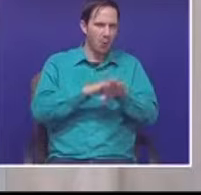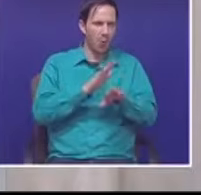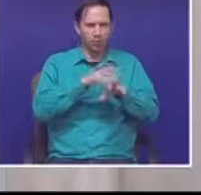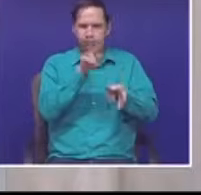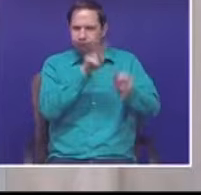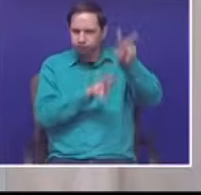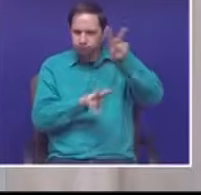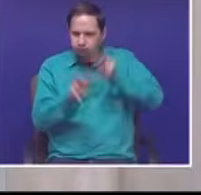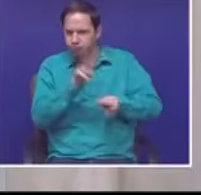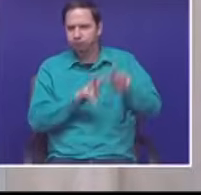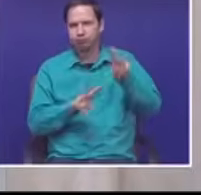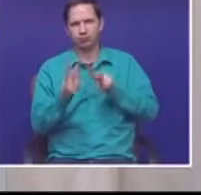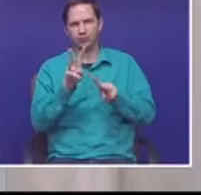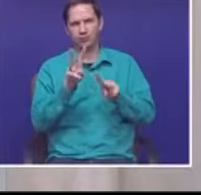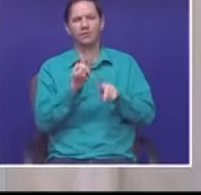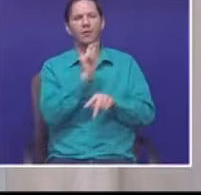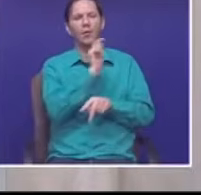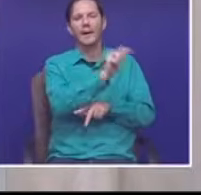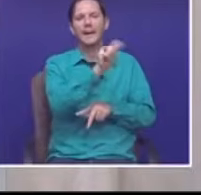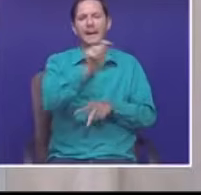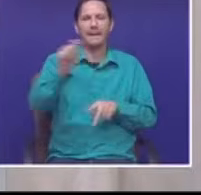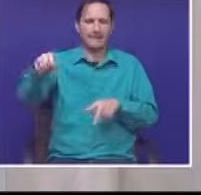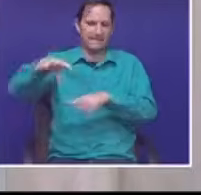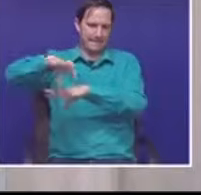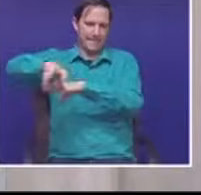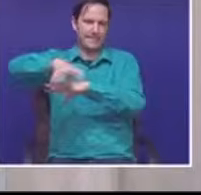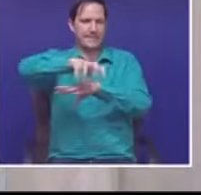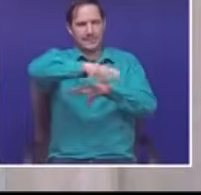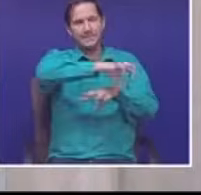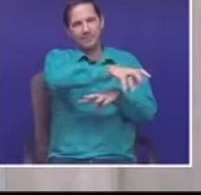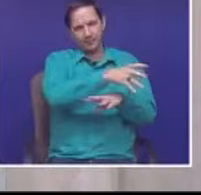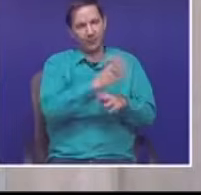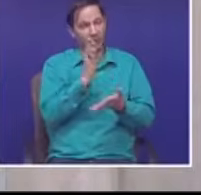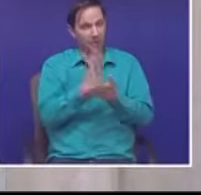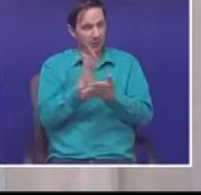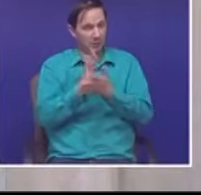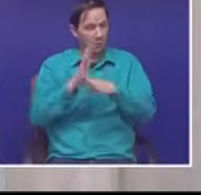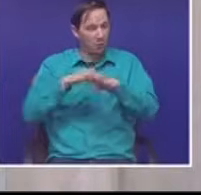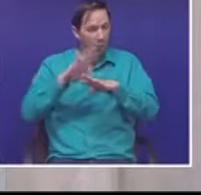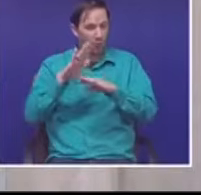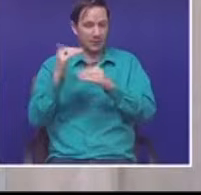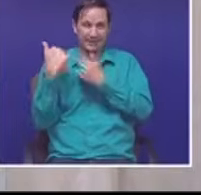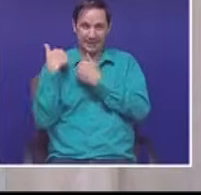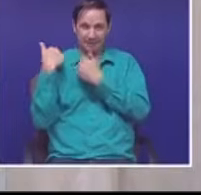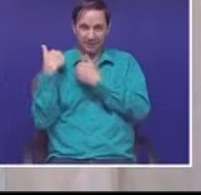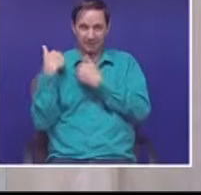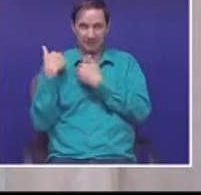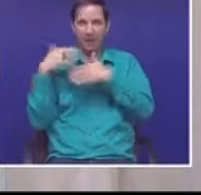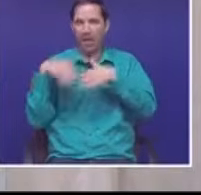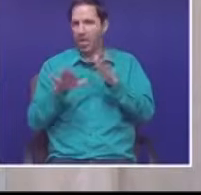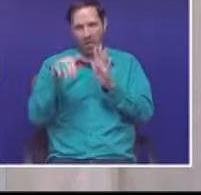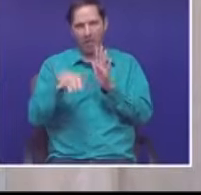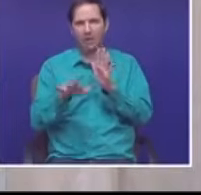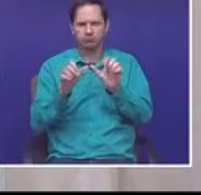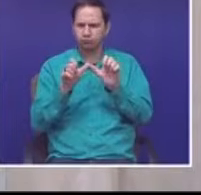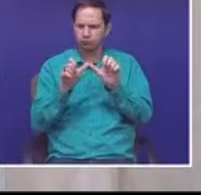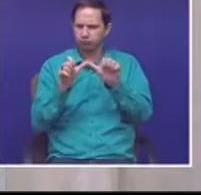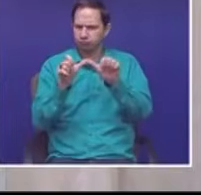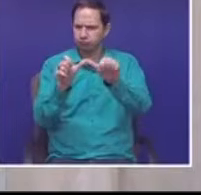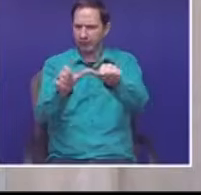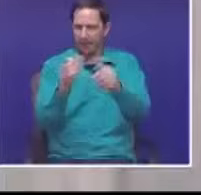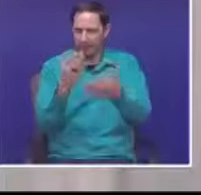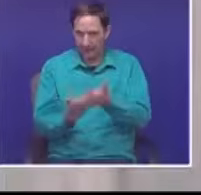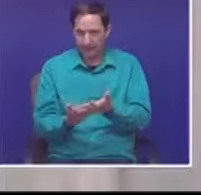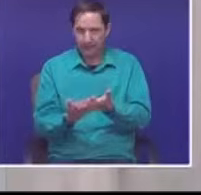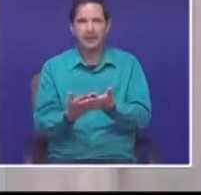and support to provinces that learner transport is safer, is more dependable, more responsive to the needs of